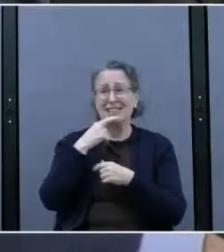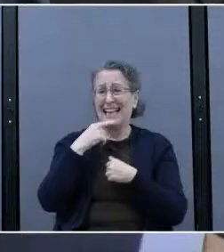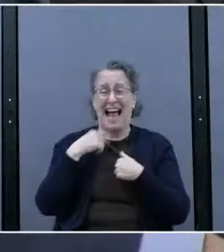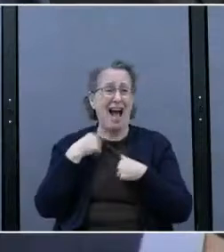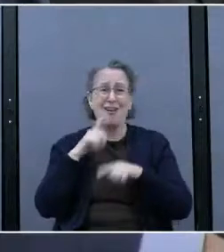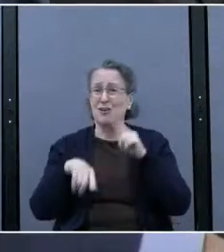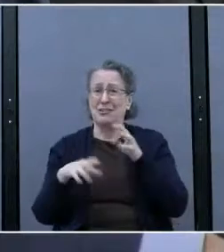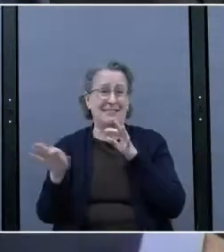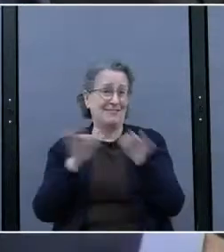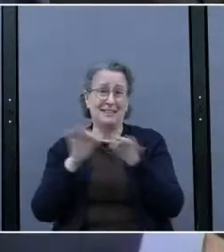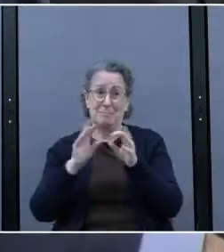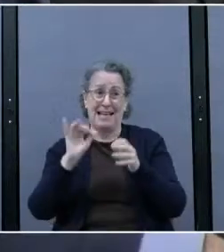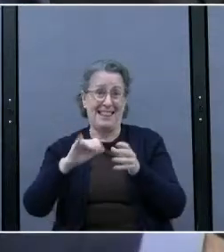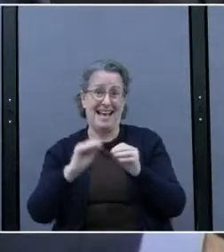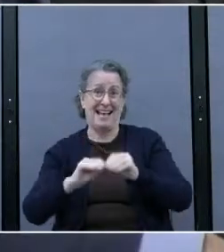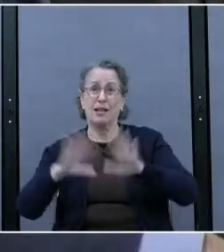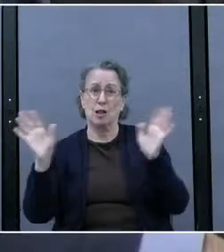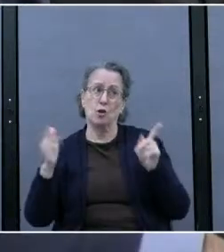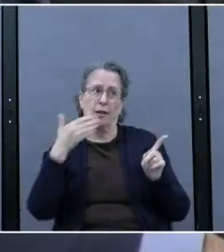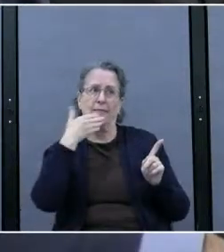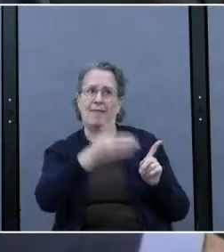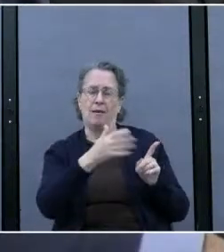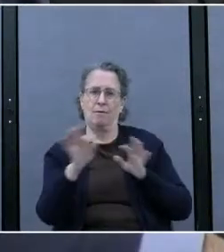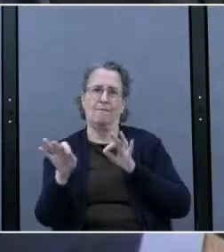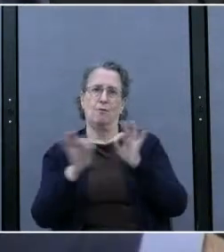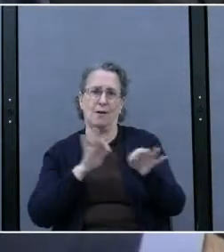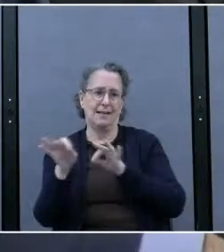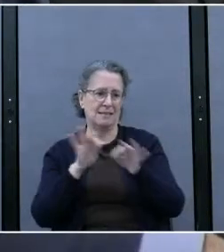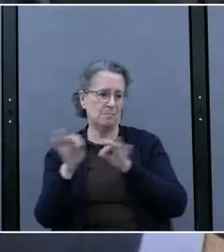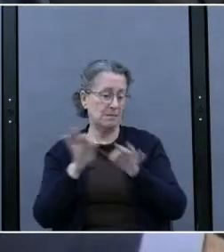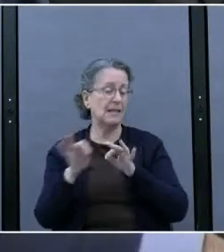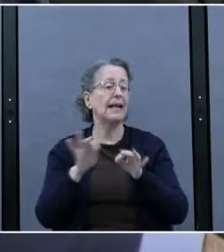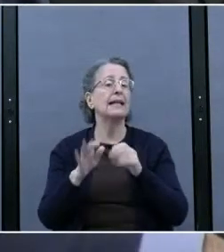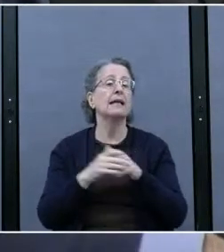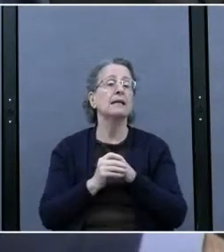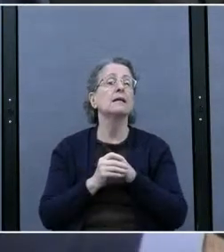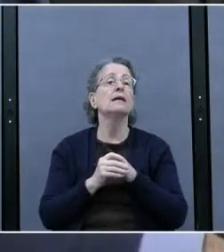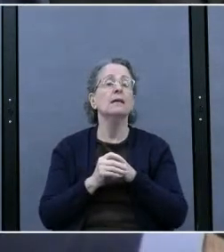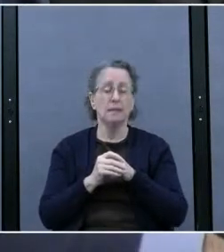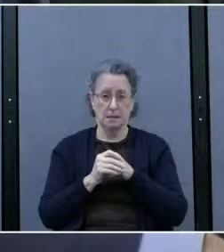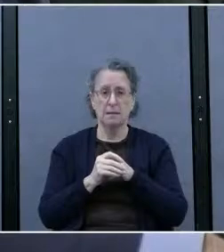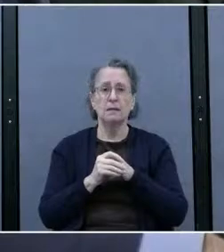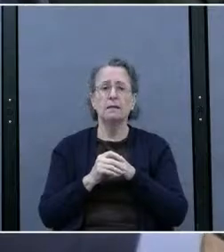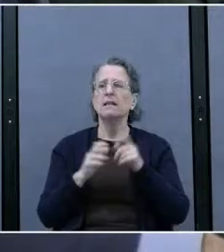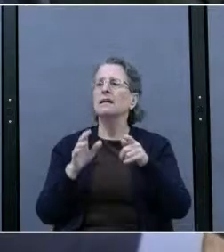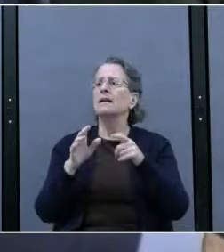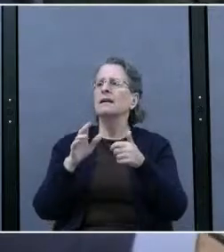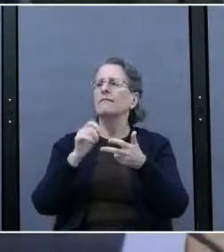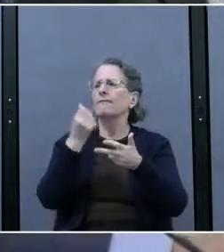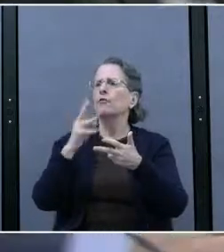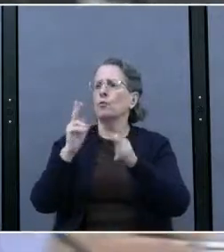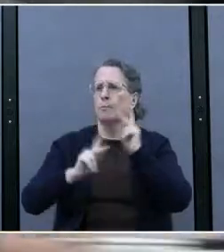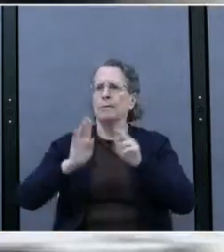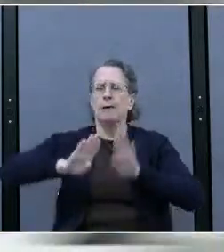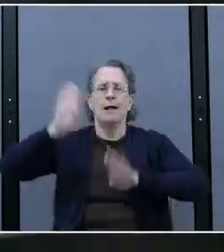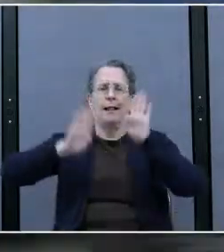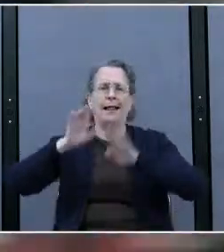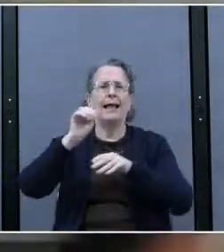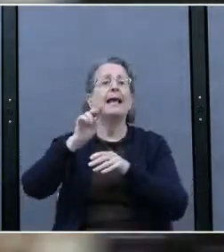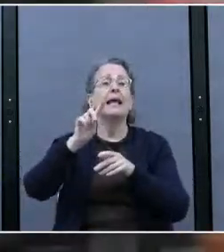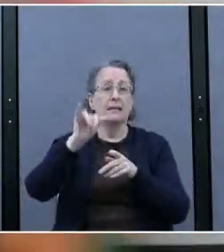it so well. So let's have questions about this article. I think I saw Andy's hand first, then Fisher's, and then we'll see where